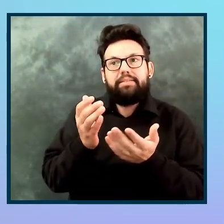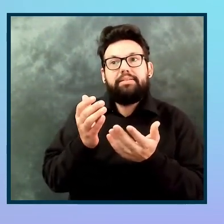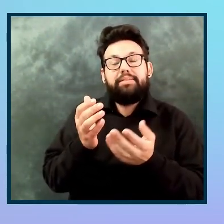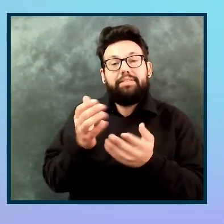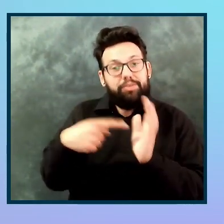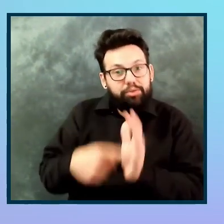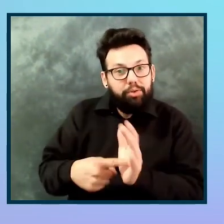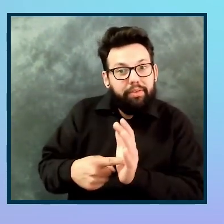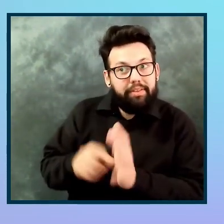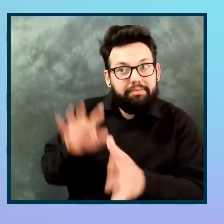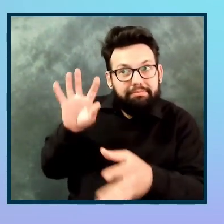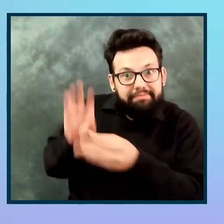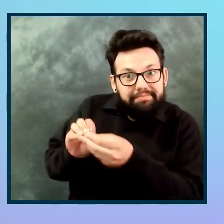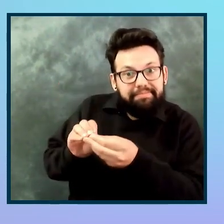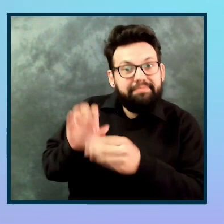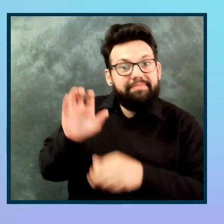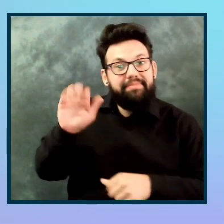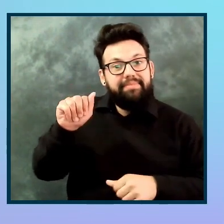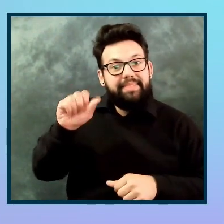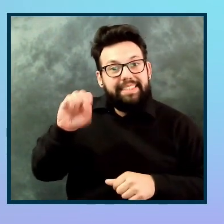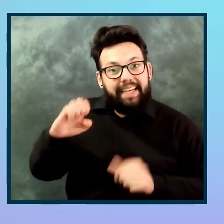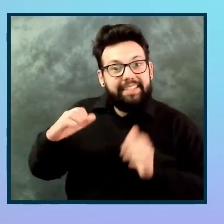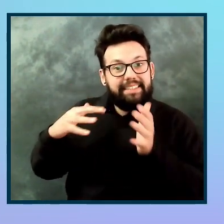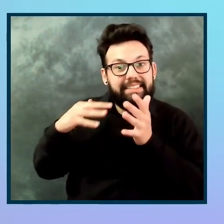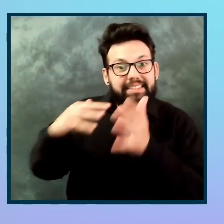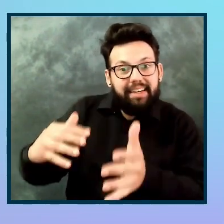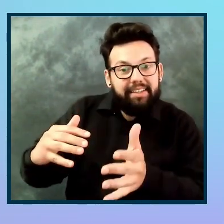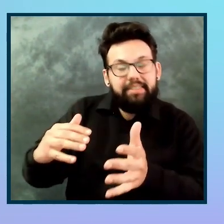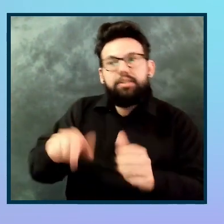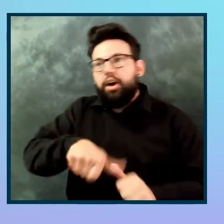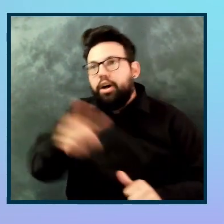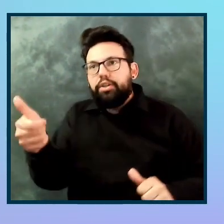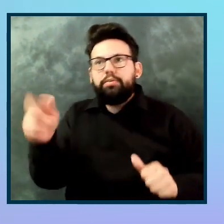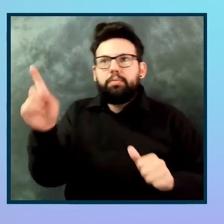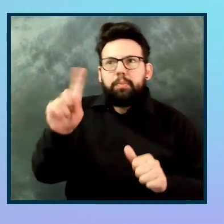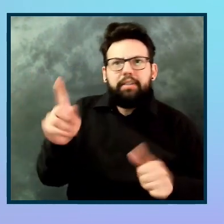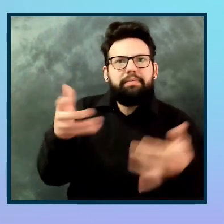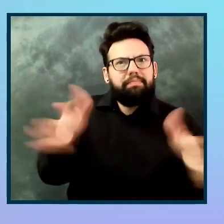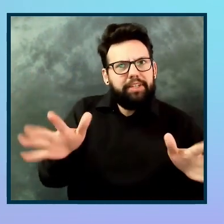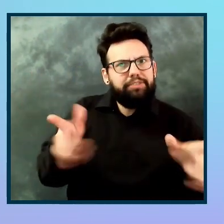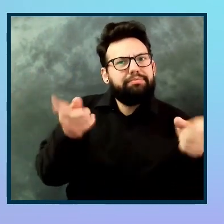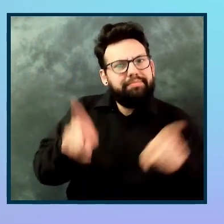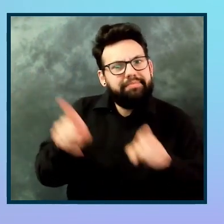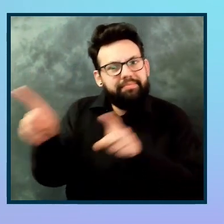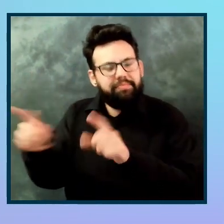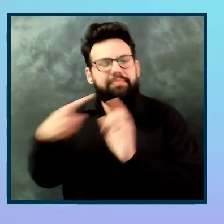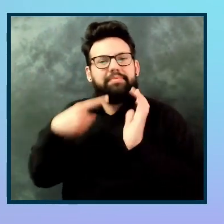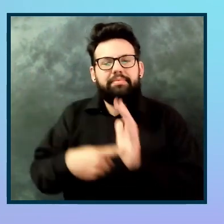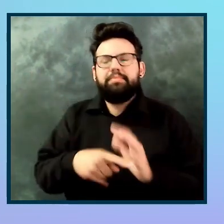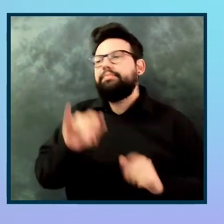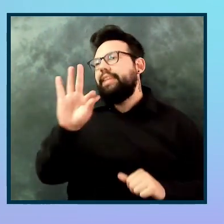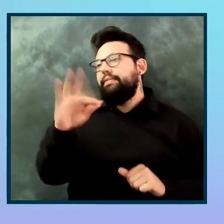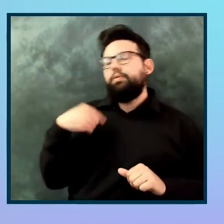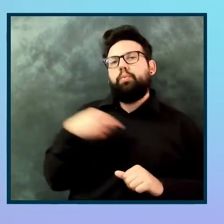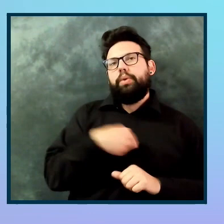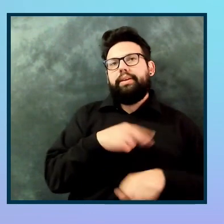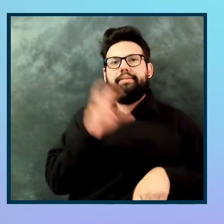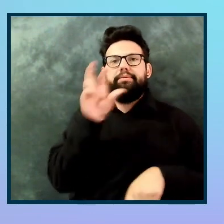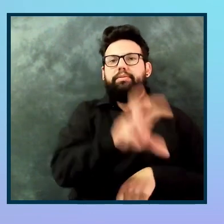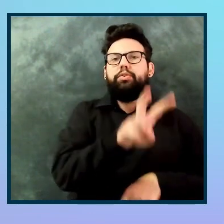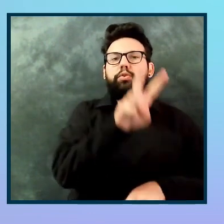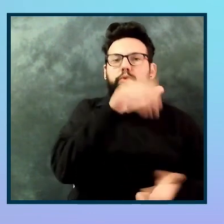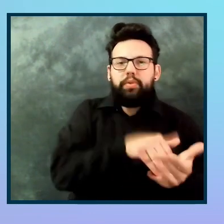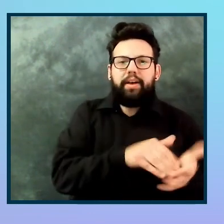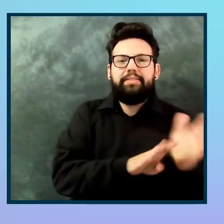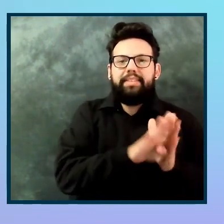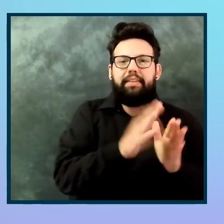and say, hey, this is what it'll cost if we, supply 2,000 dev hours and 1,000 design hours,